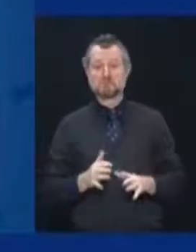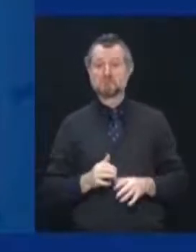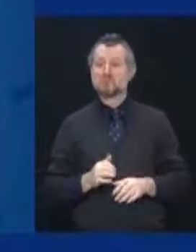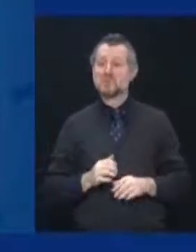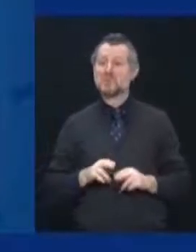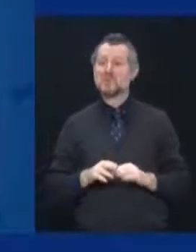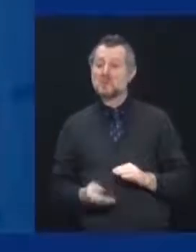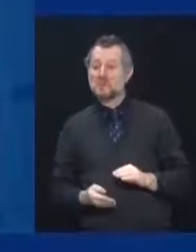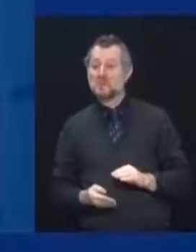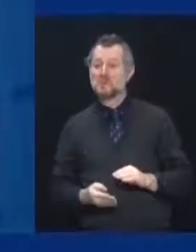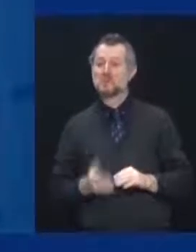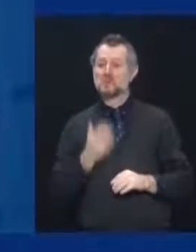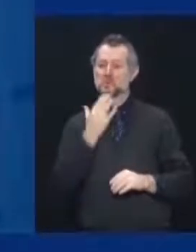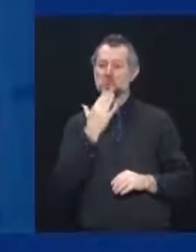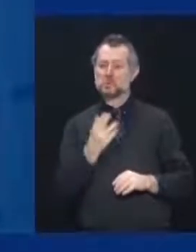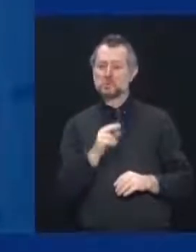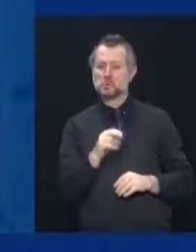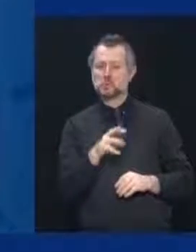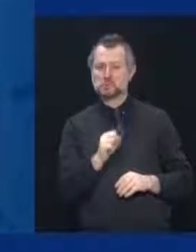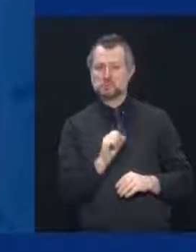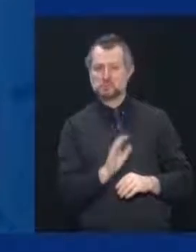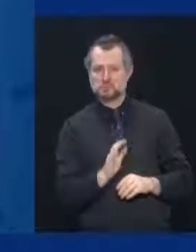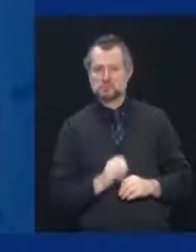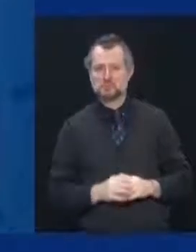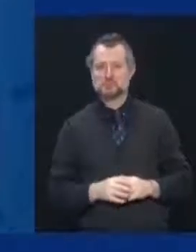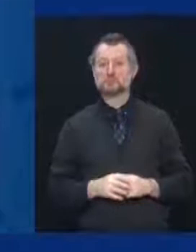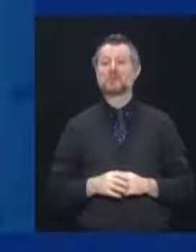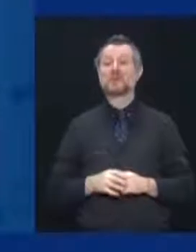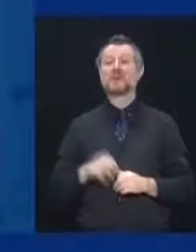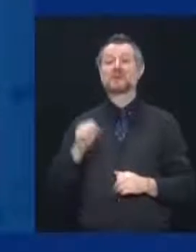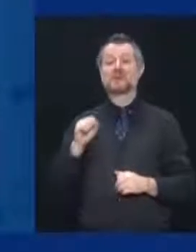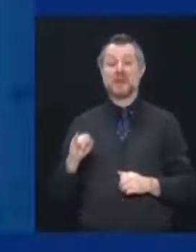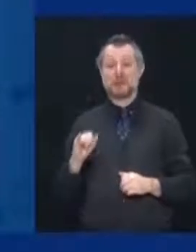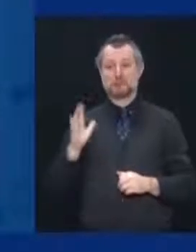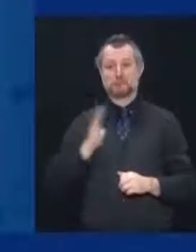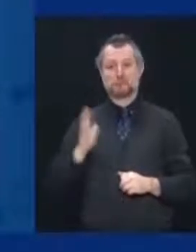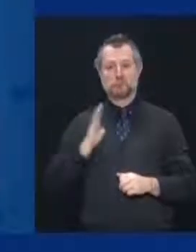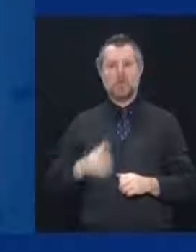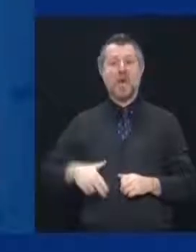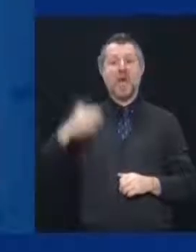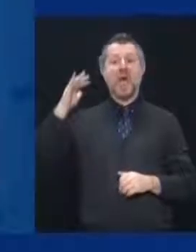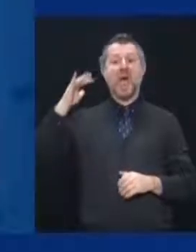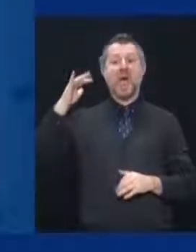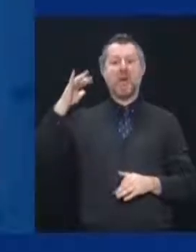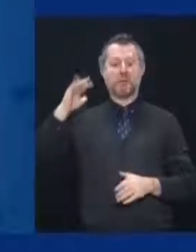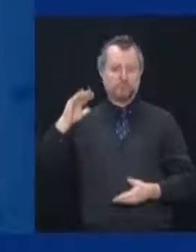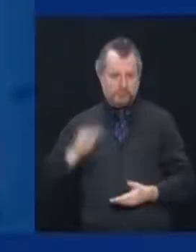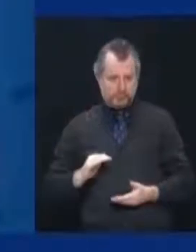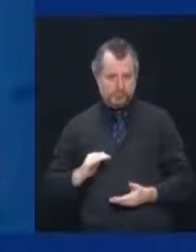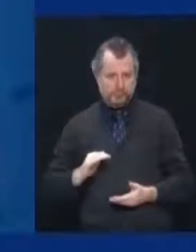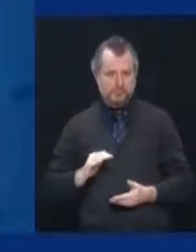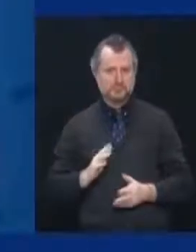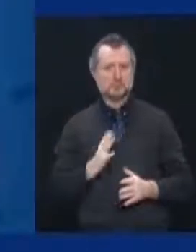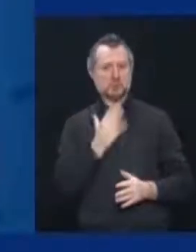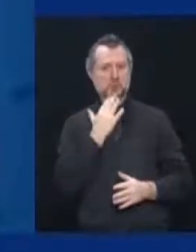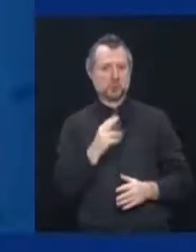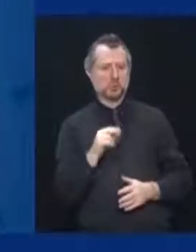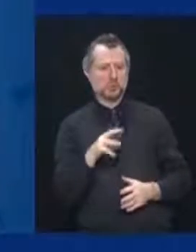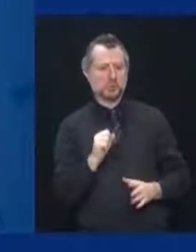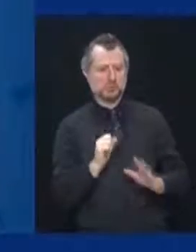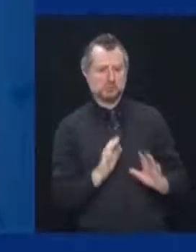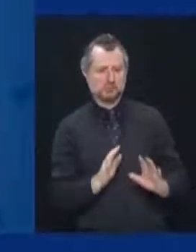and that's good news. Staten Island was very high for a long time, and I think that's good news, and I think